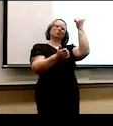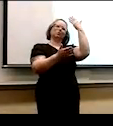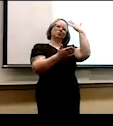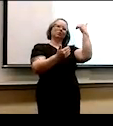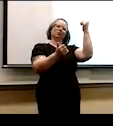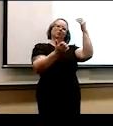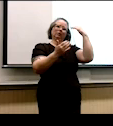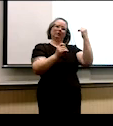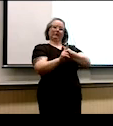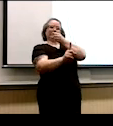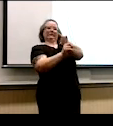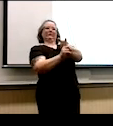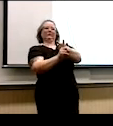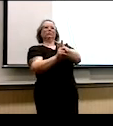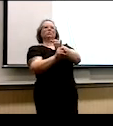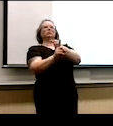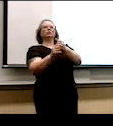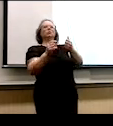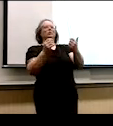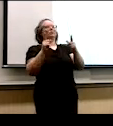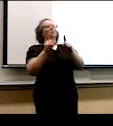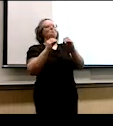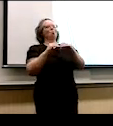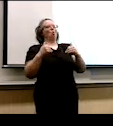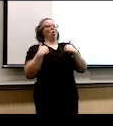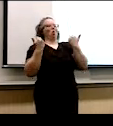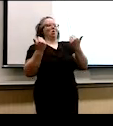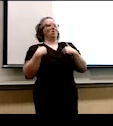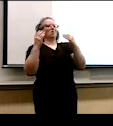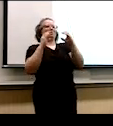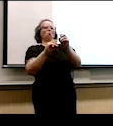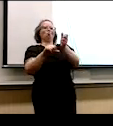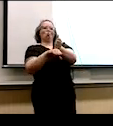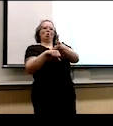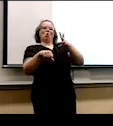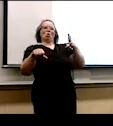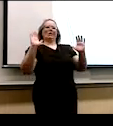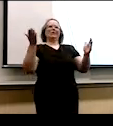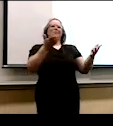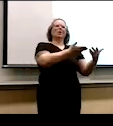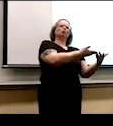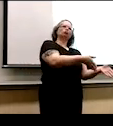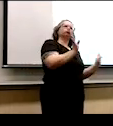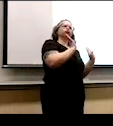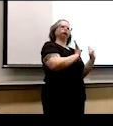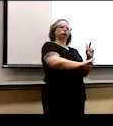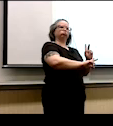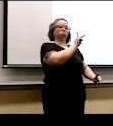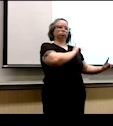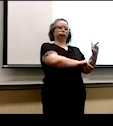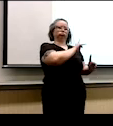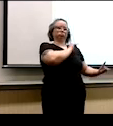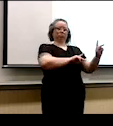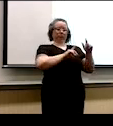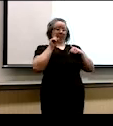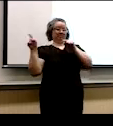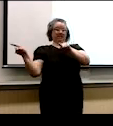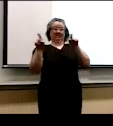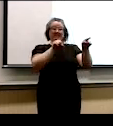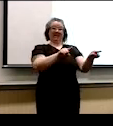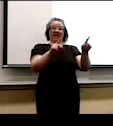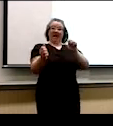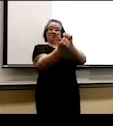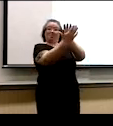same principles would apply in the absence of other research that's available in that group. We just treat them all similarly. Yes. So